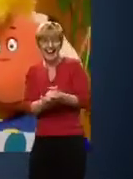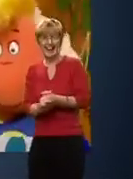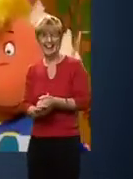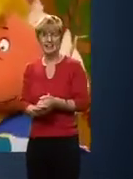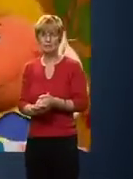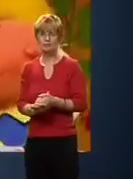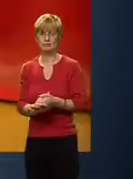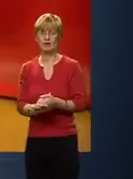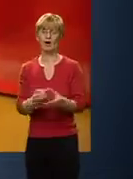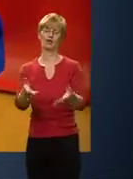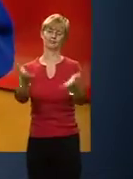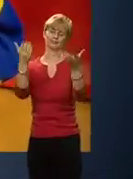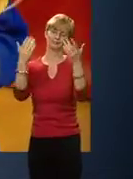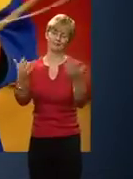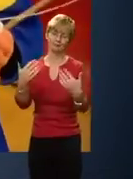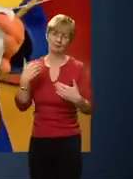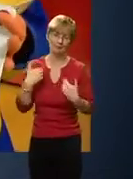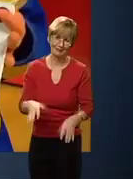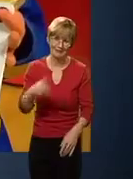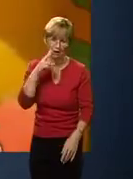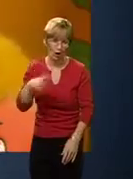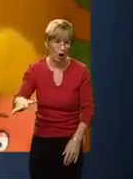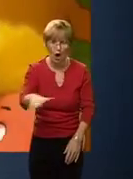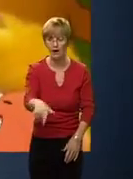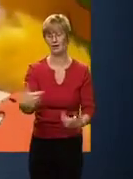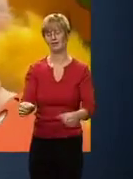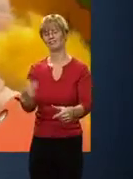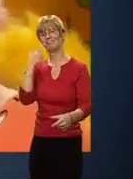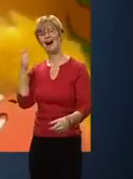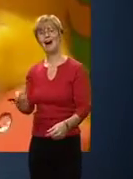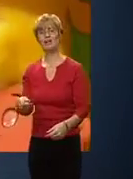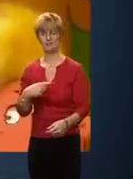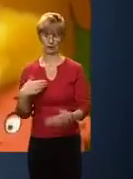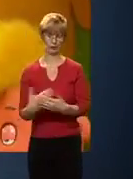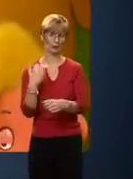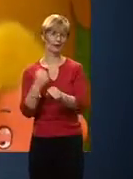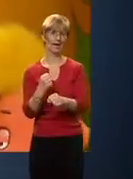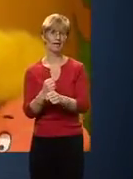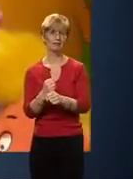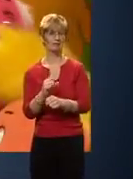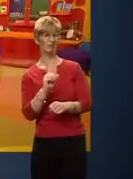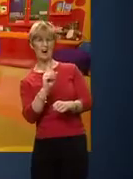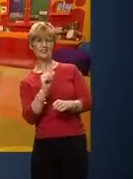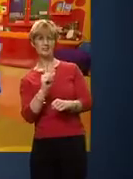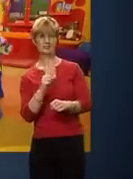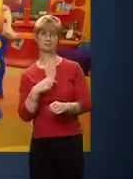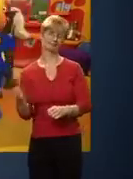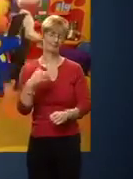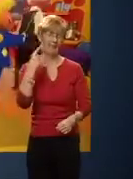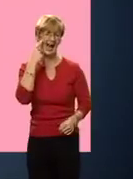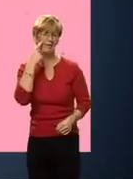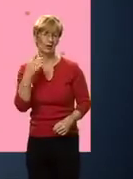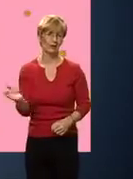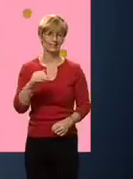Oh, there it is. I've been looking for that everywhere. It's for my new game. Come and have a look. Yes! Yeah.